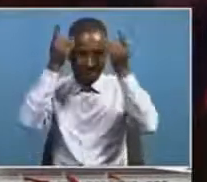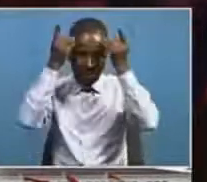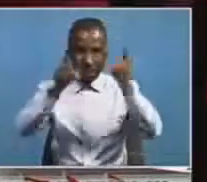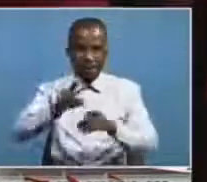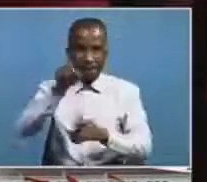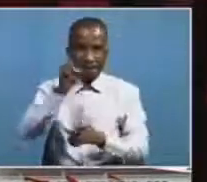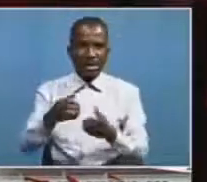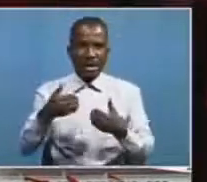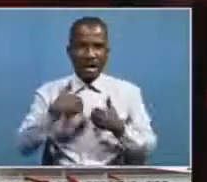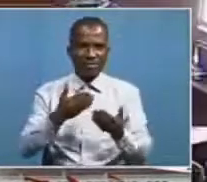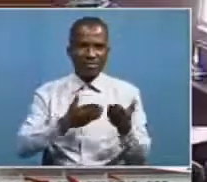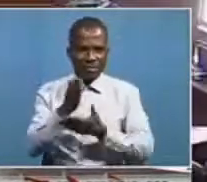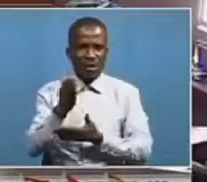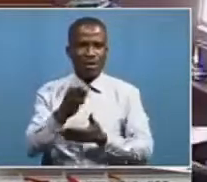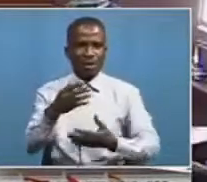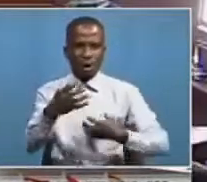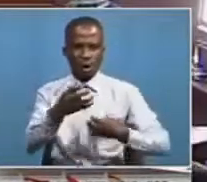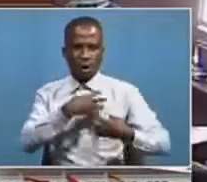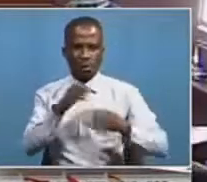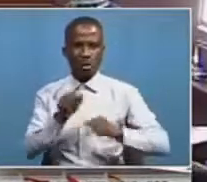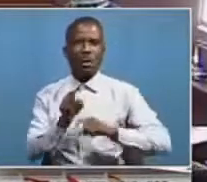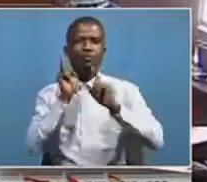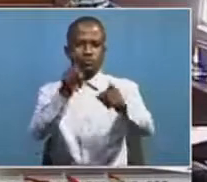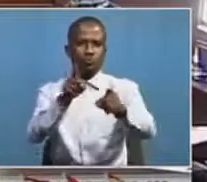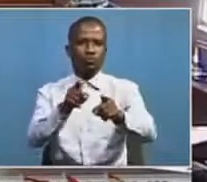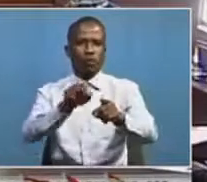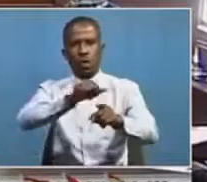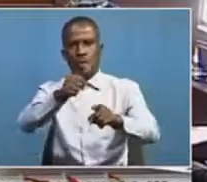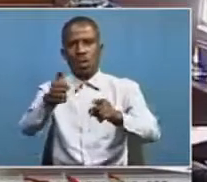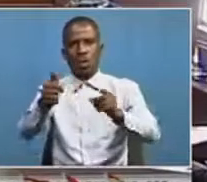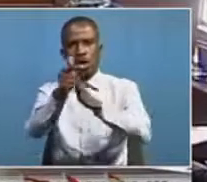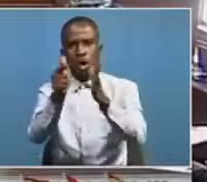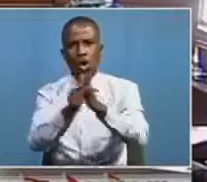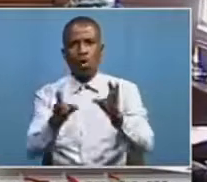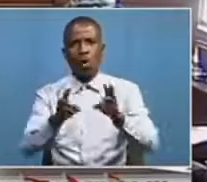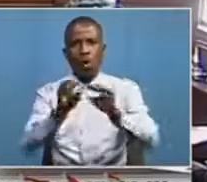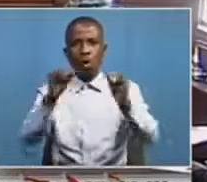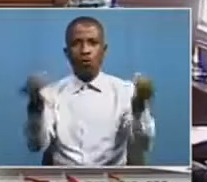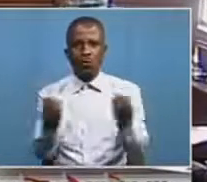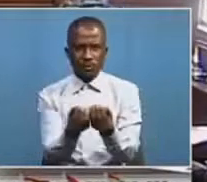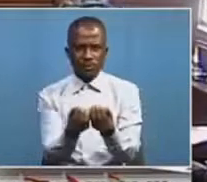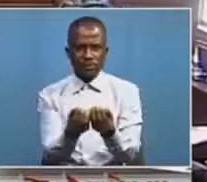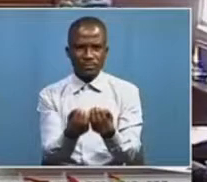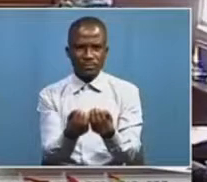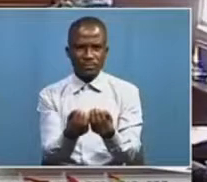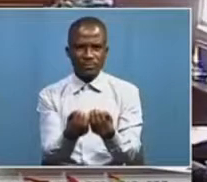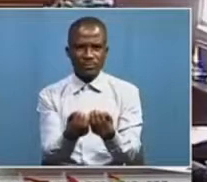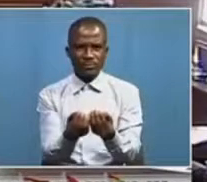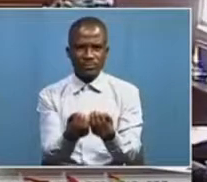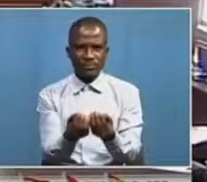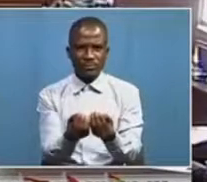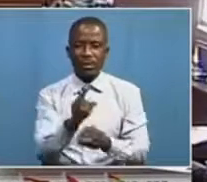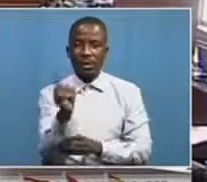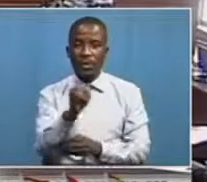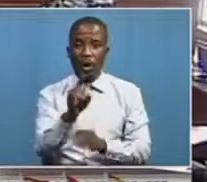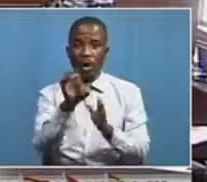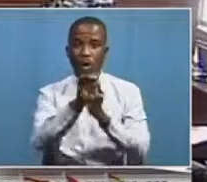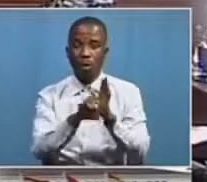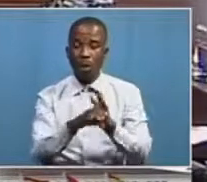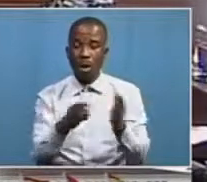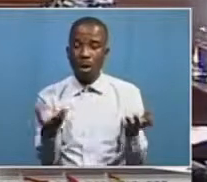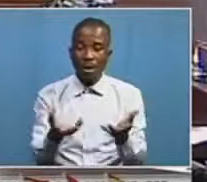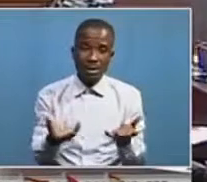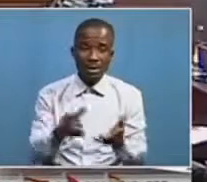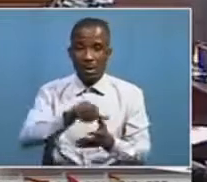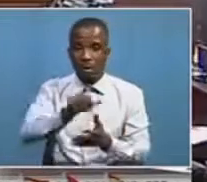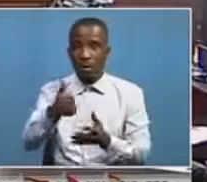shall have the right to seek redress before a court or other tribunal. 296A, where in this Constitution or in any